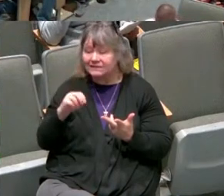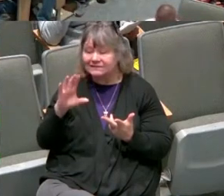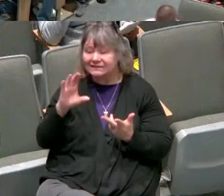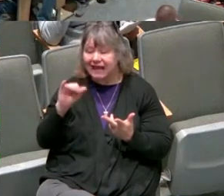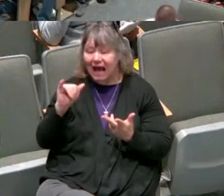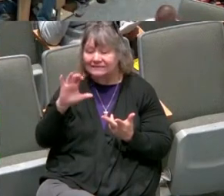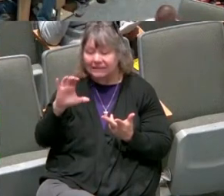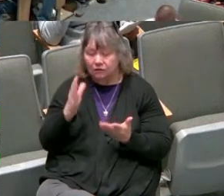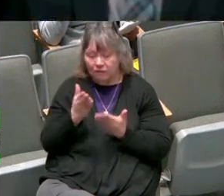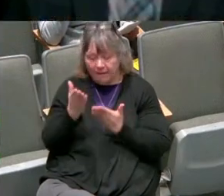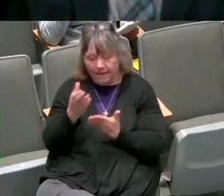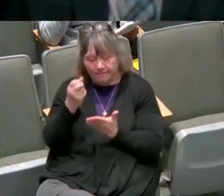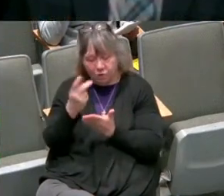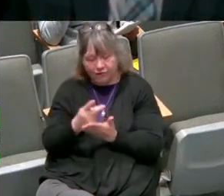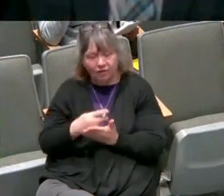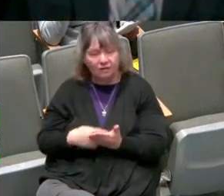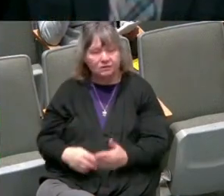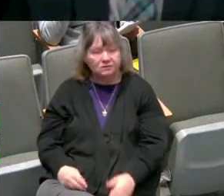approval